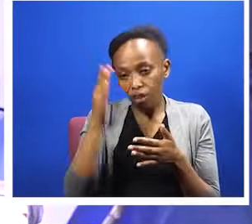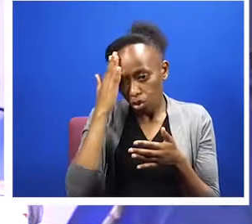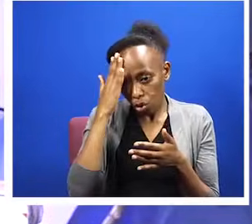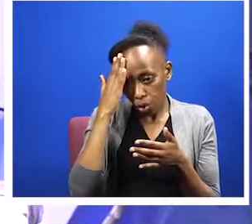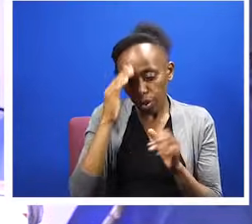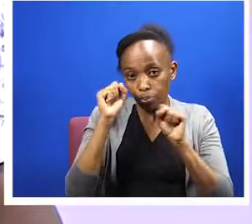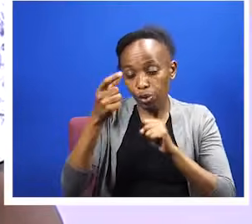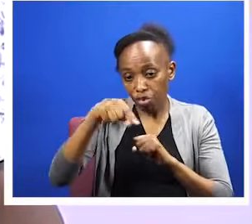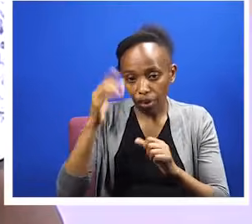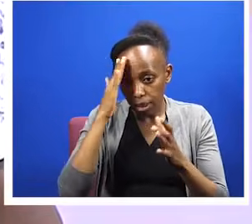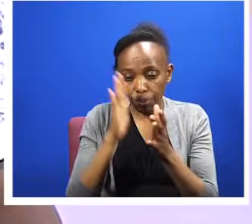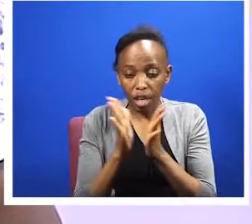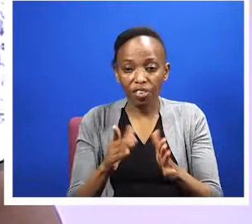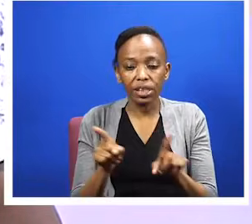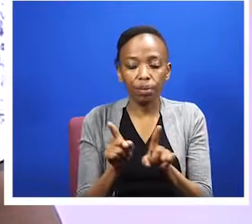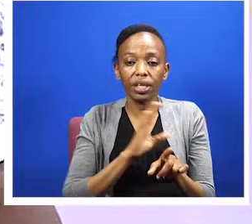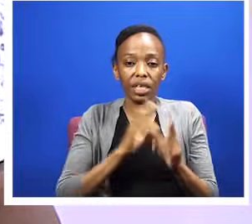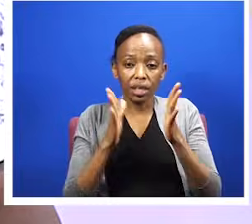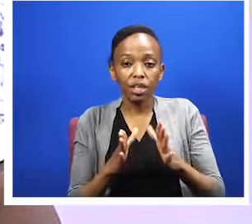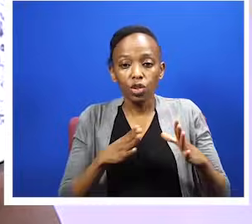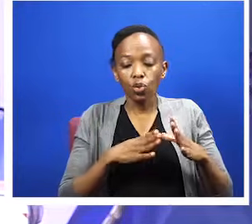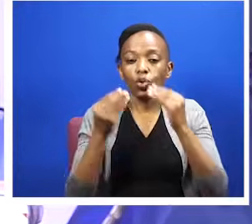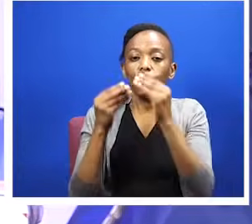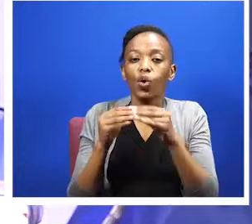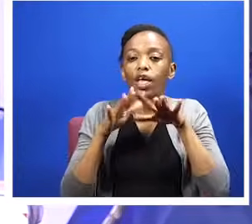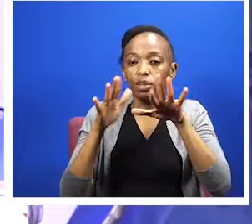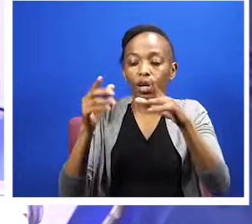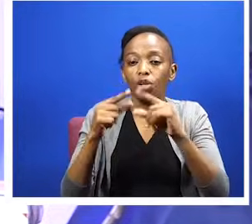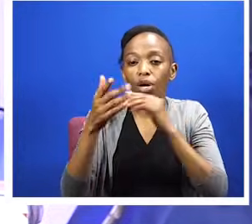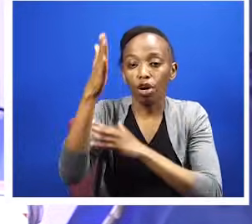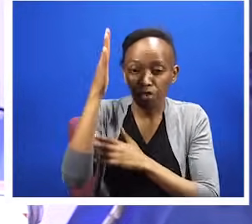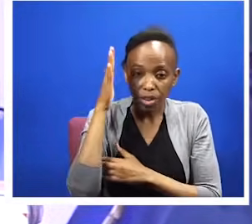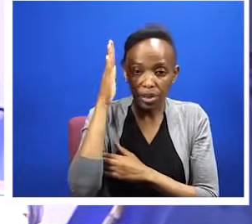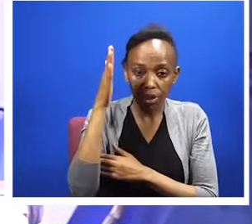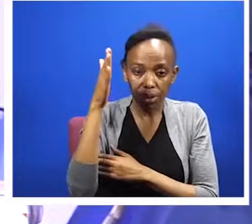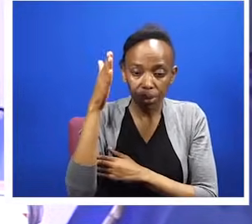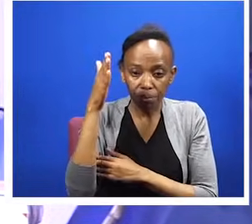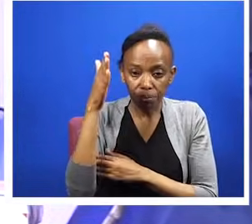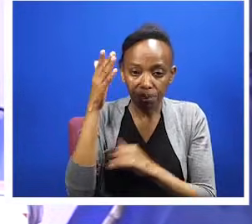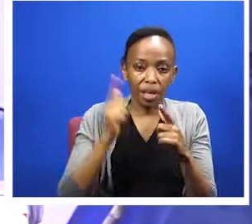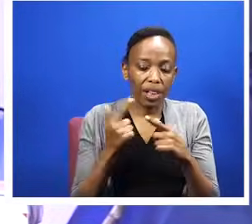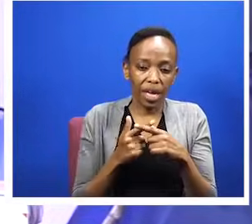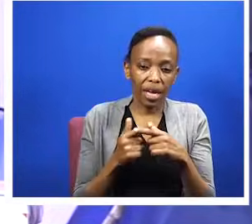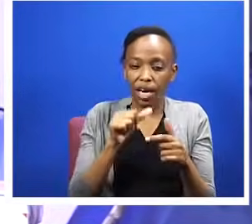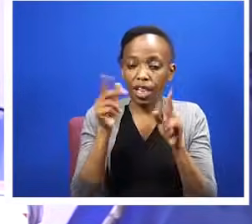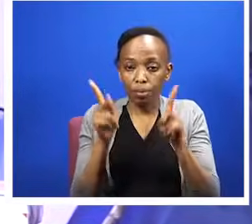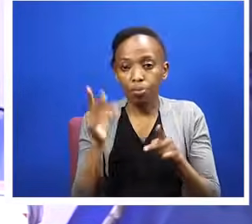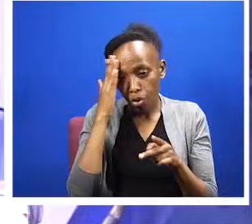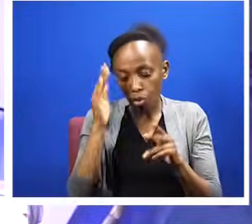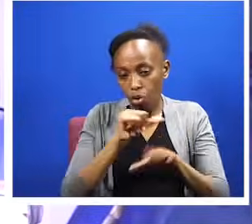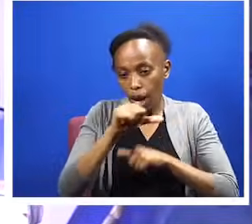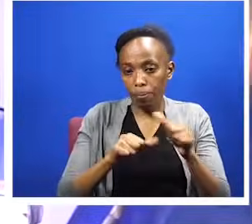us believers, you know, as a Christian, to go out there and spread the Word of God, and let other people know all about